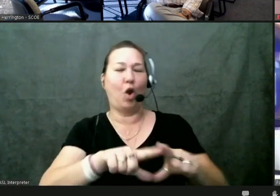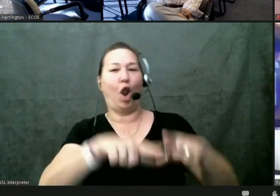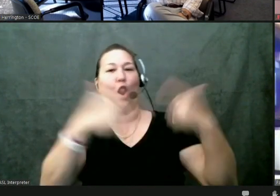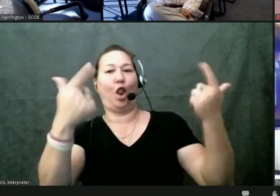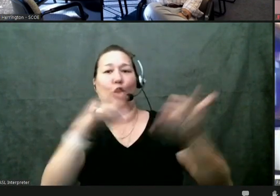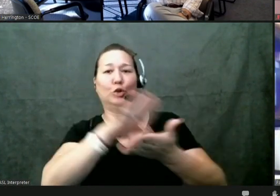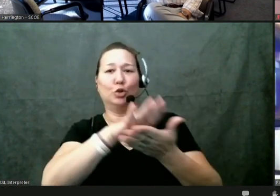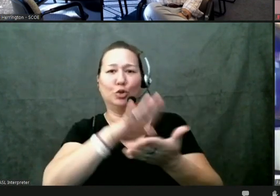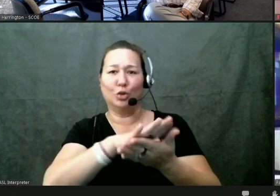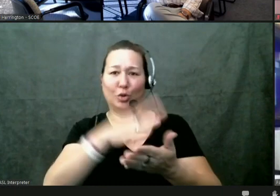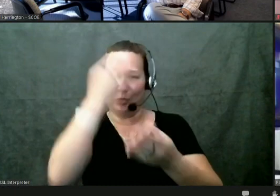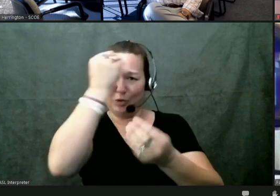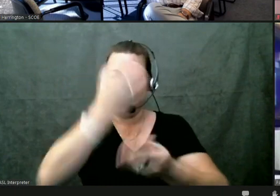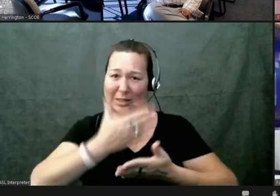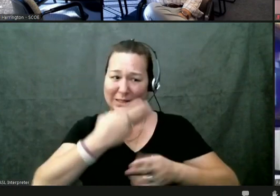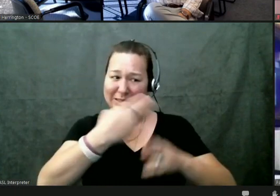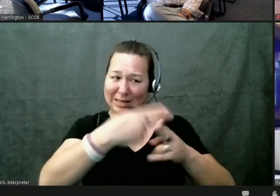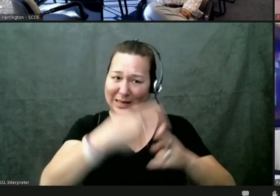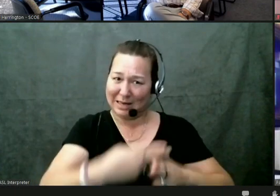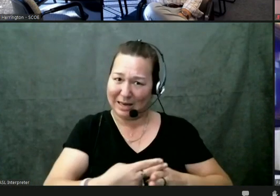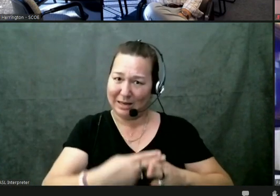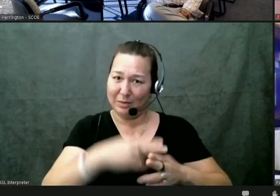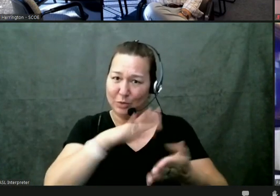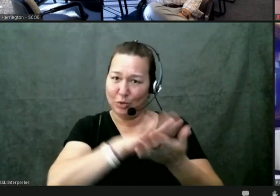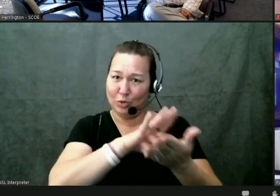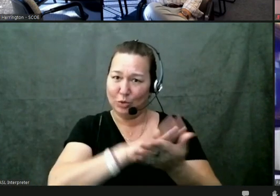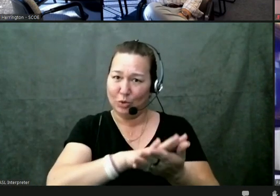tell us the names of some of these facilities?